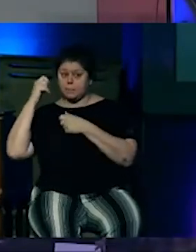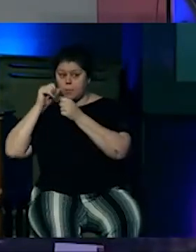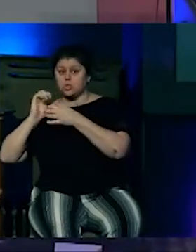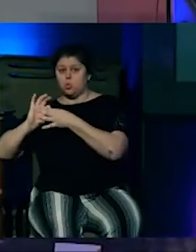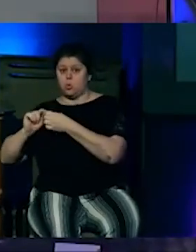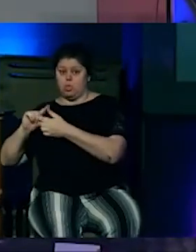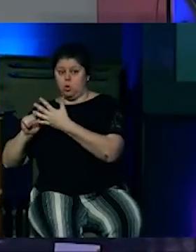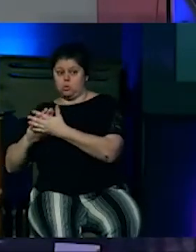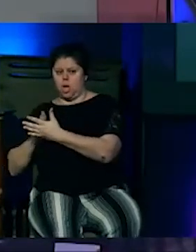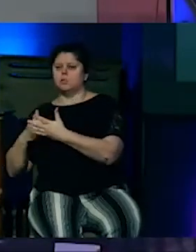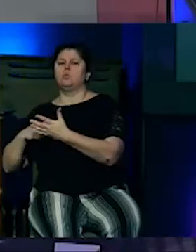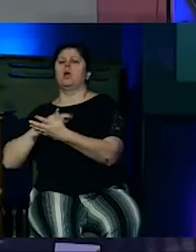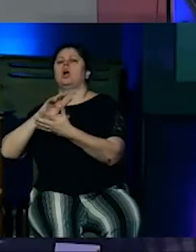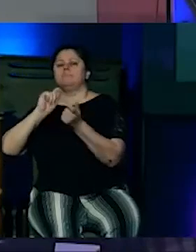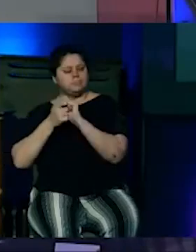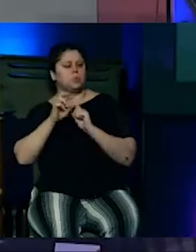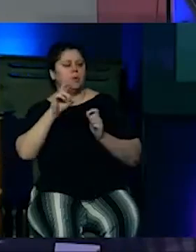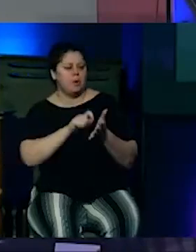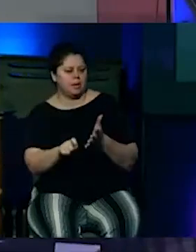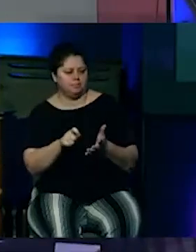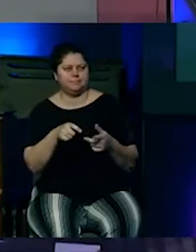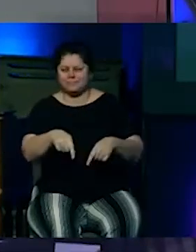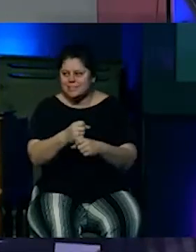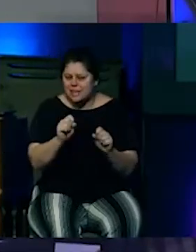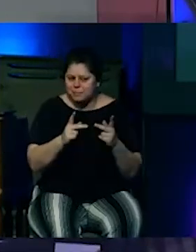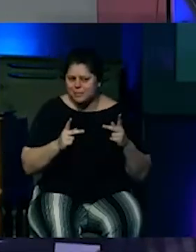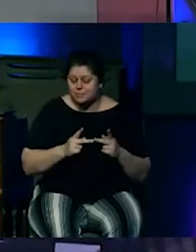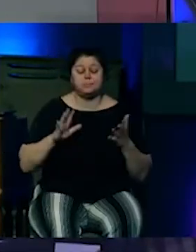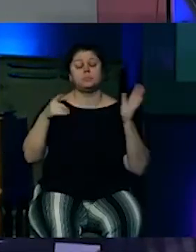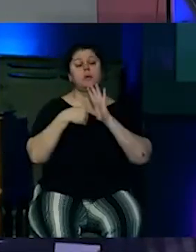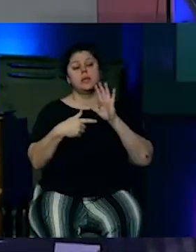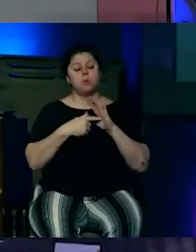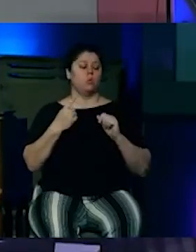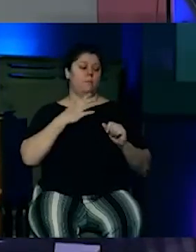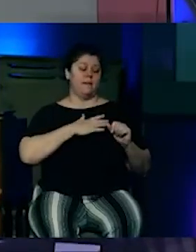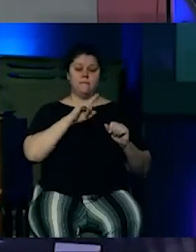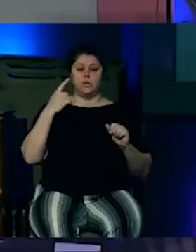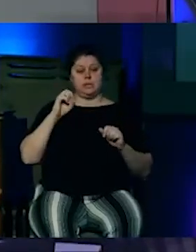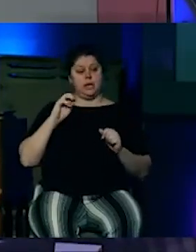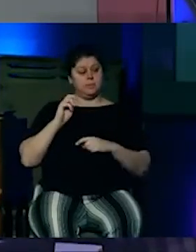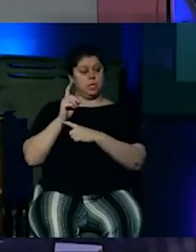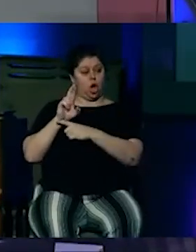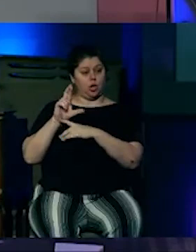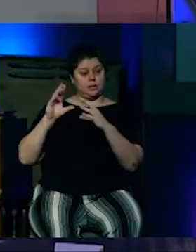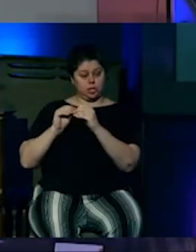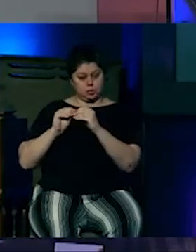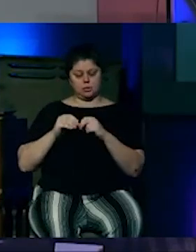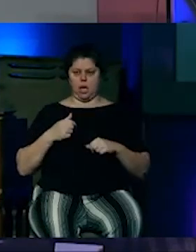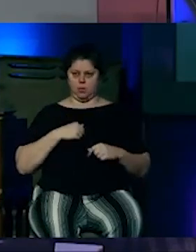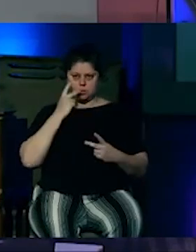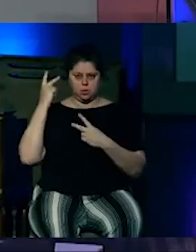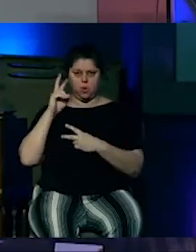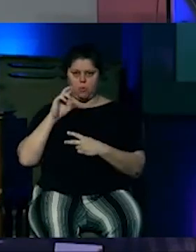with these songs and we're rewriting them in a safe place, right? So like an example is like one of my first EMDR sessions, like I was like